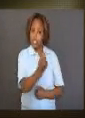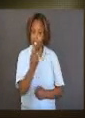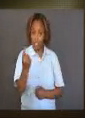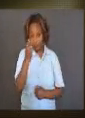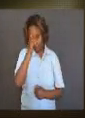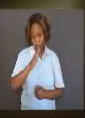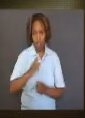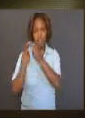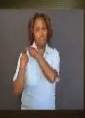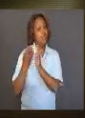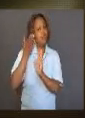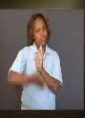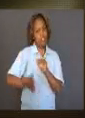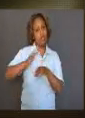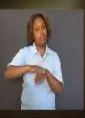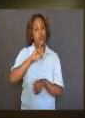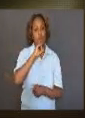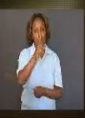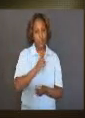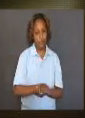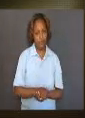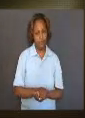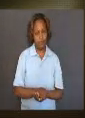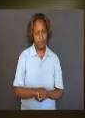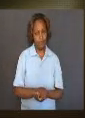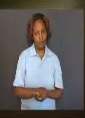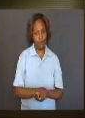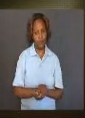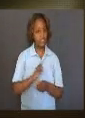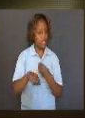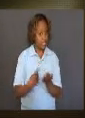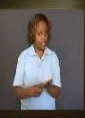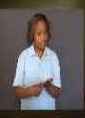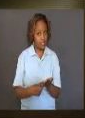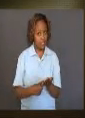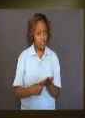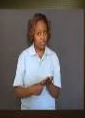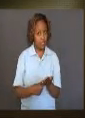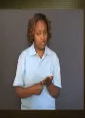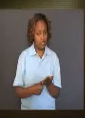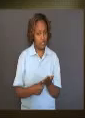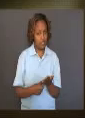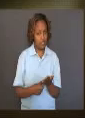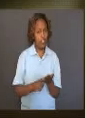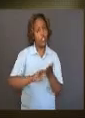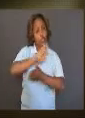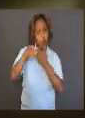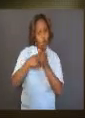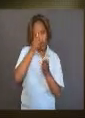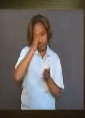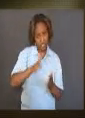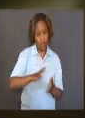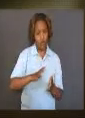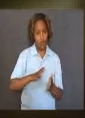of responsibility. Therefore, the outcome of all social